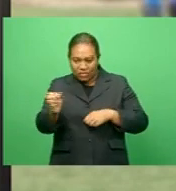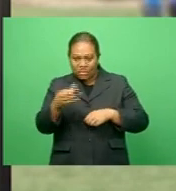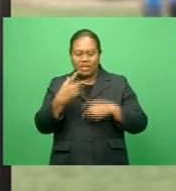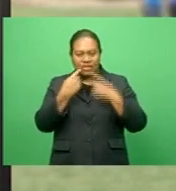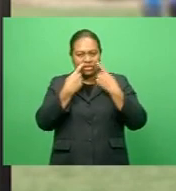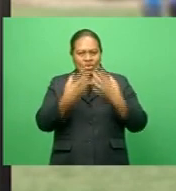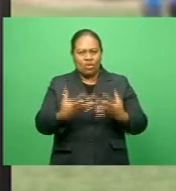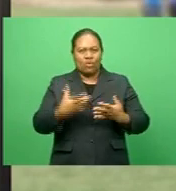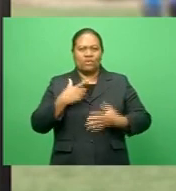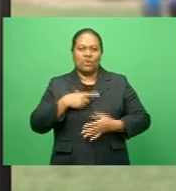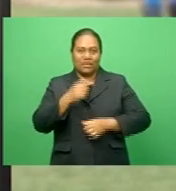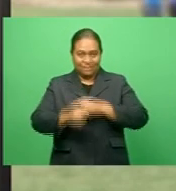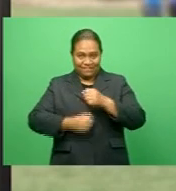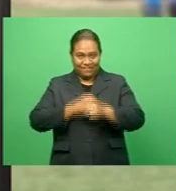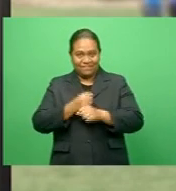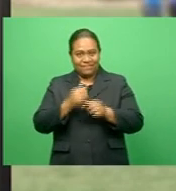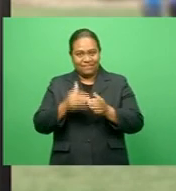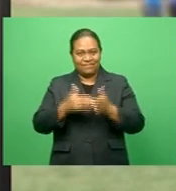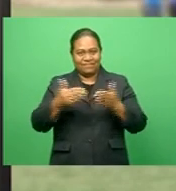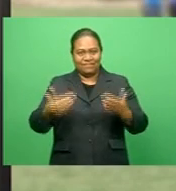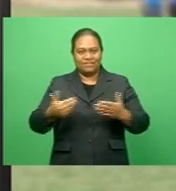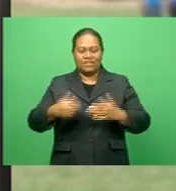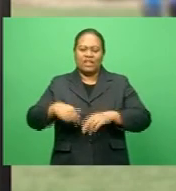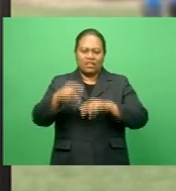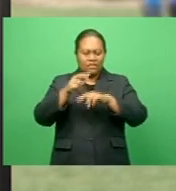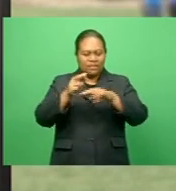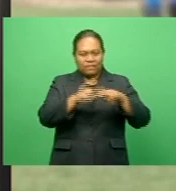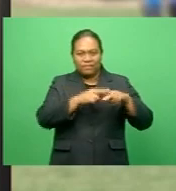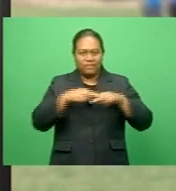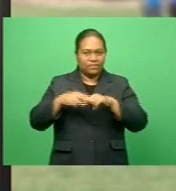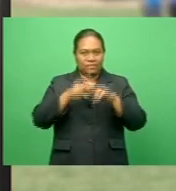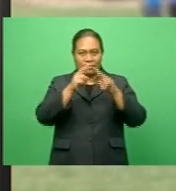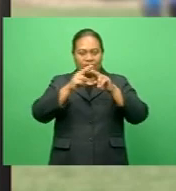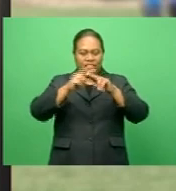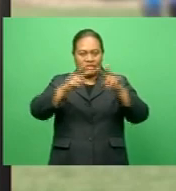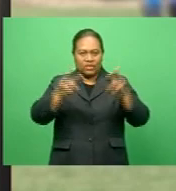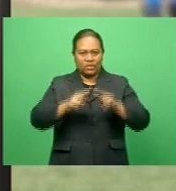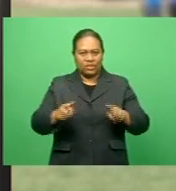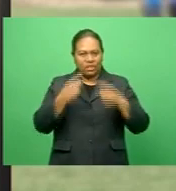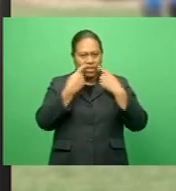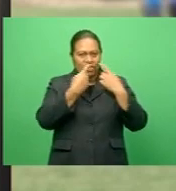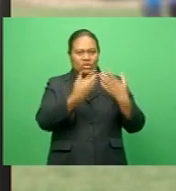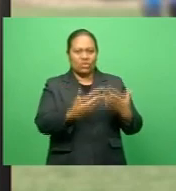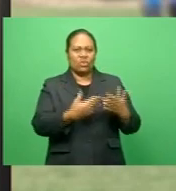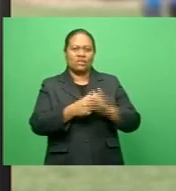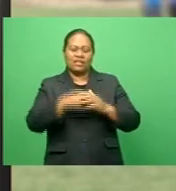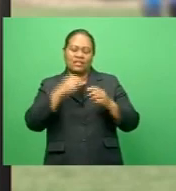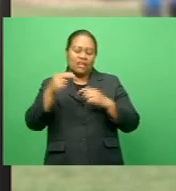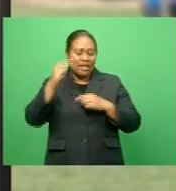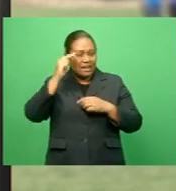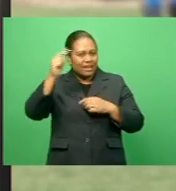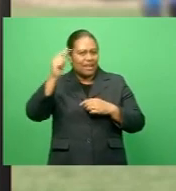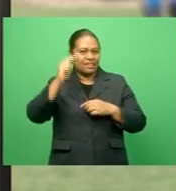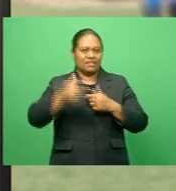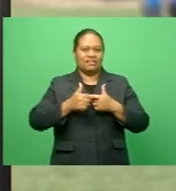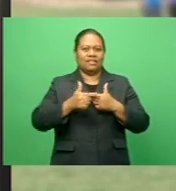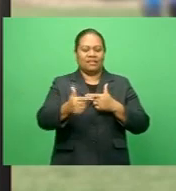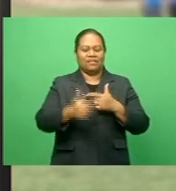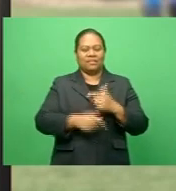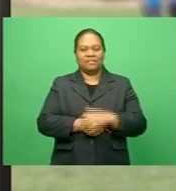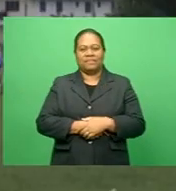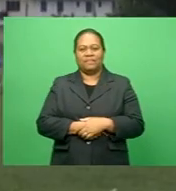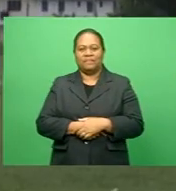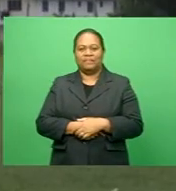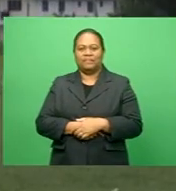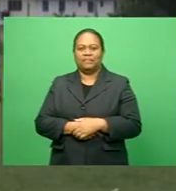well underway, Touch Federation Fiji is happy to see the sport growing at both district and national level. Caroline Tavi with the